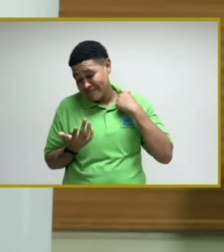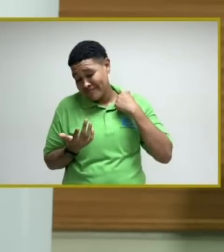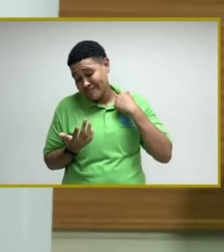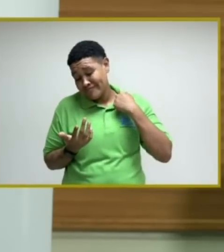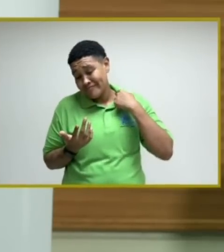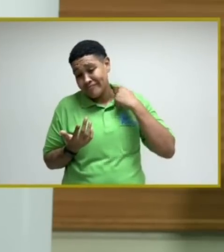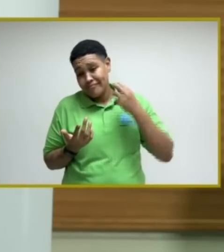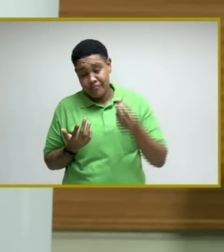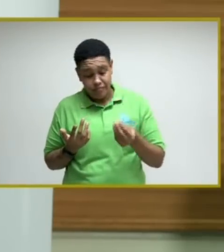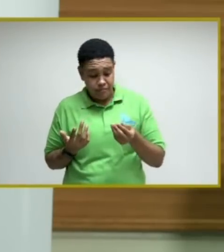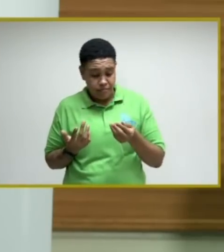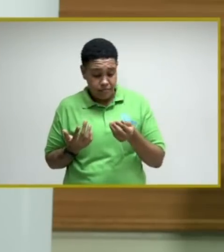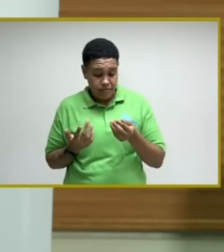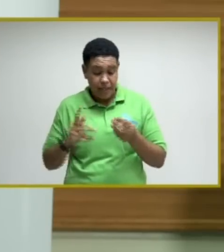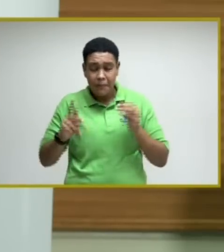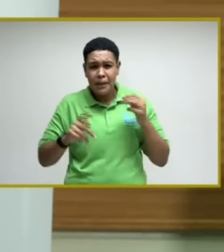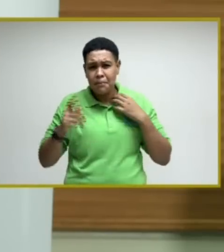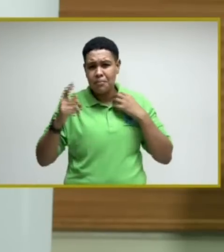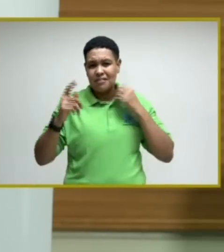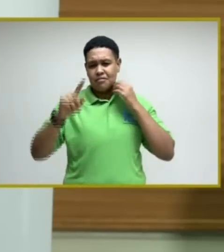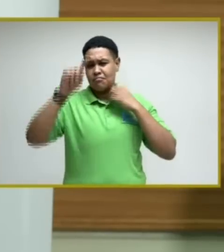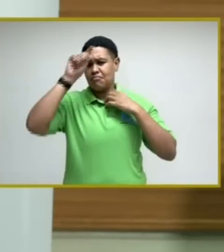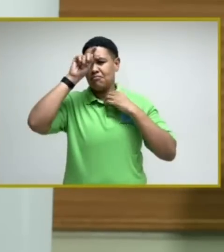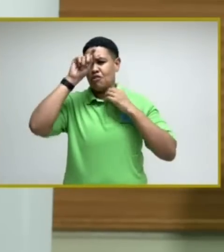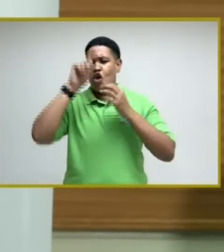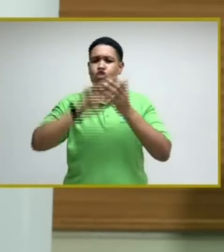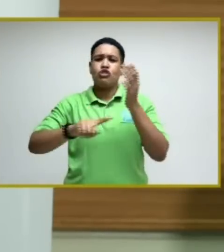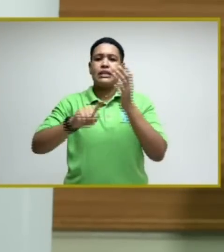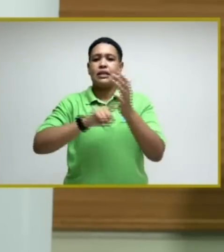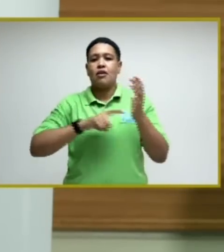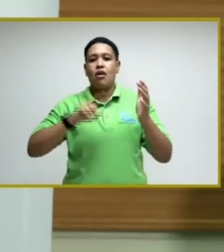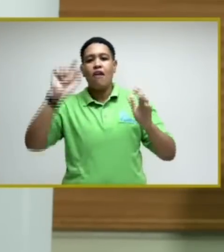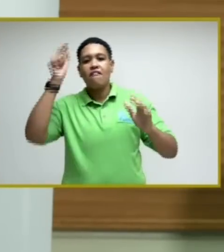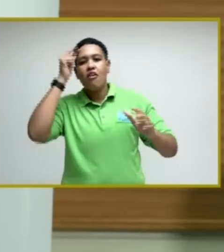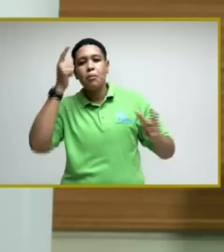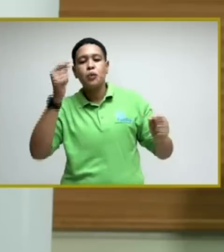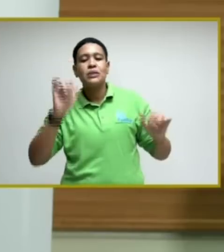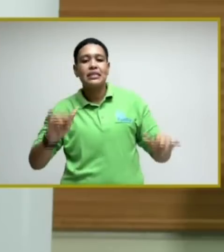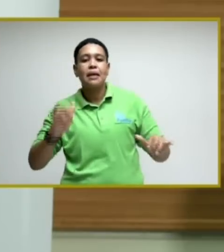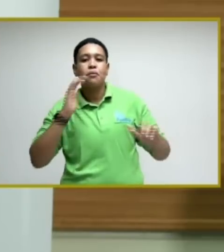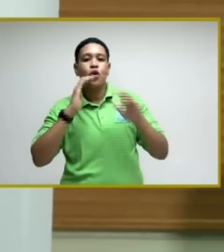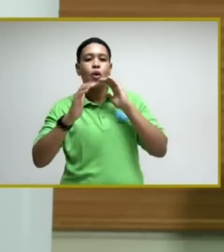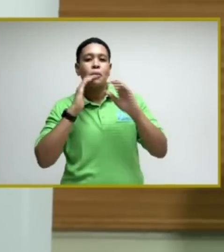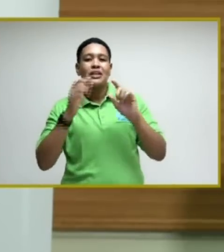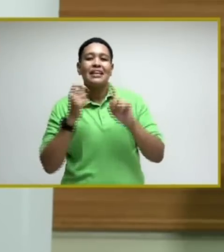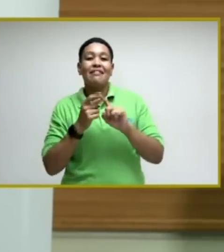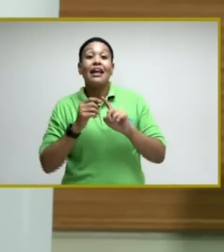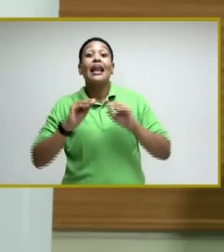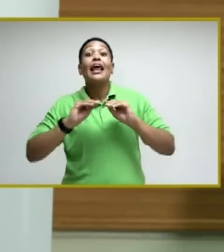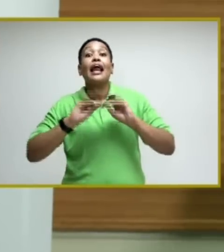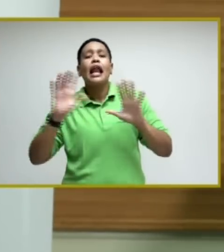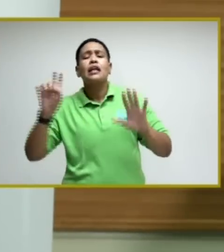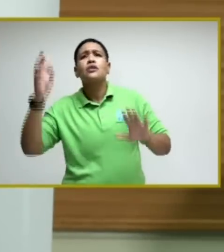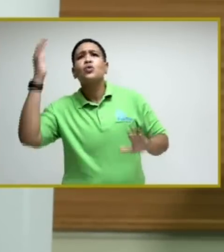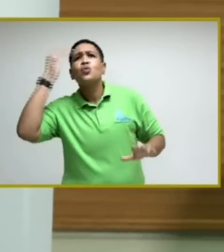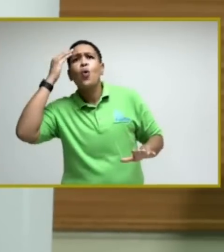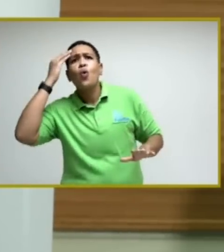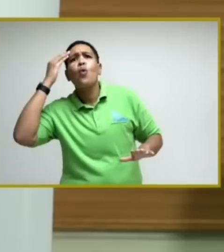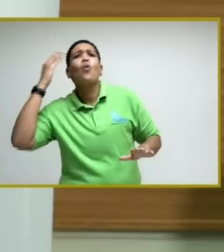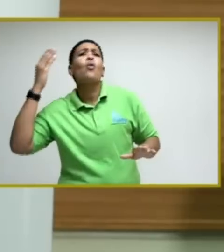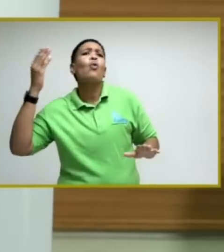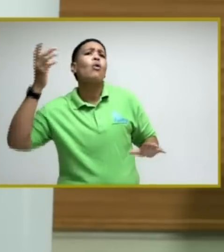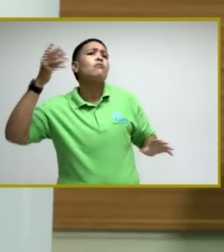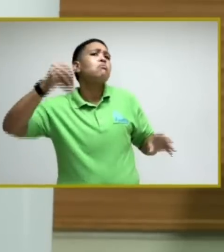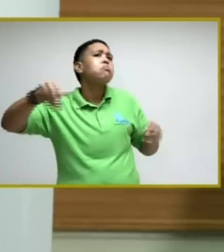or critical of government doing the same to communicate effectively. Clearly there needs to be transparency and accountability, that goes without